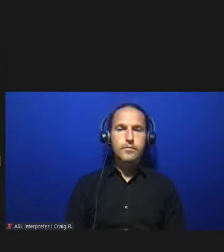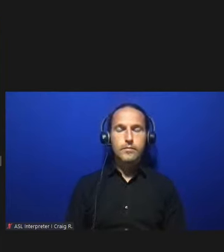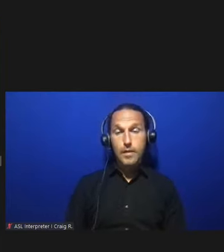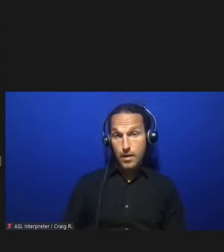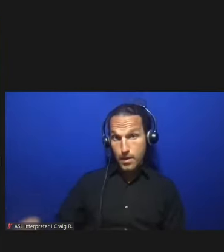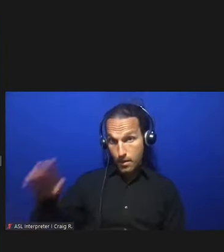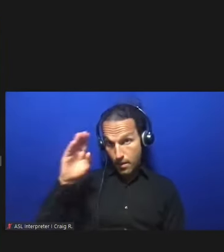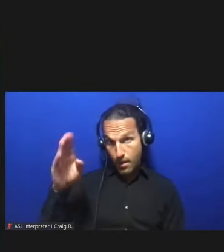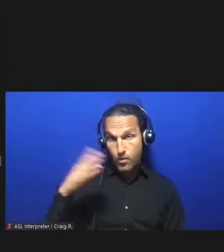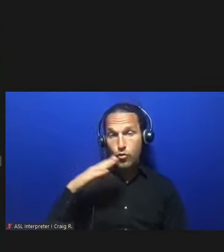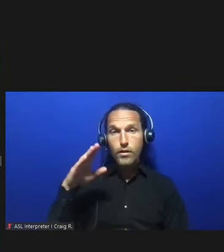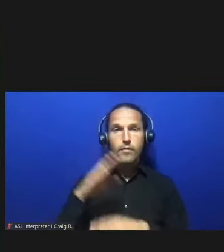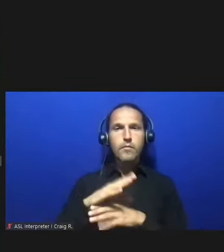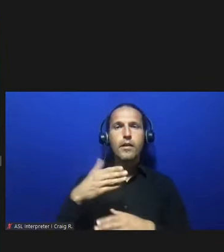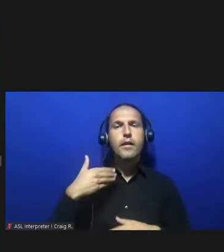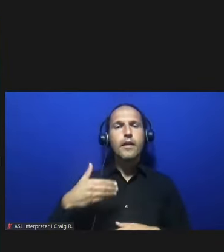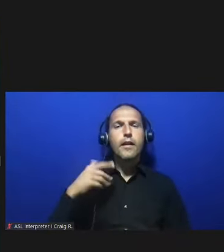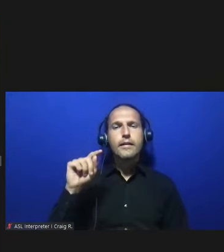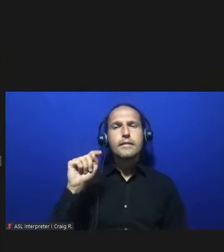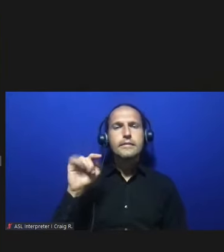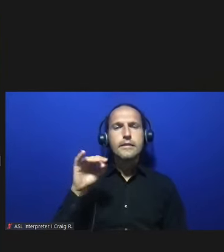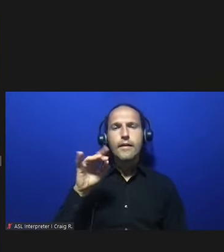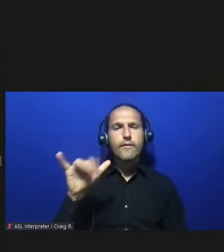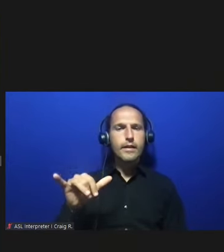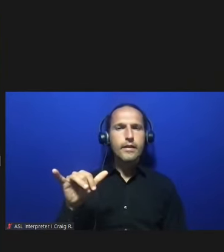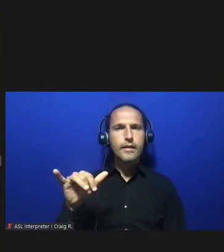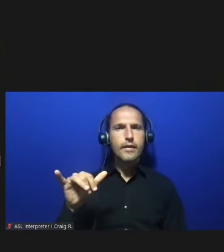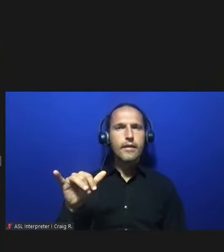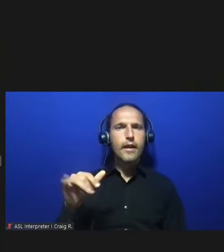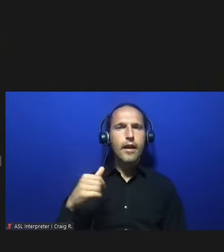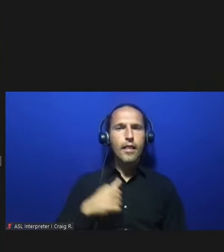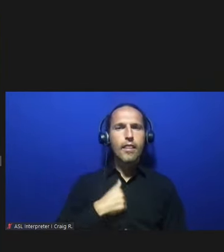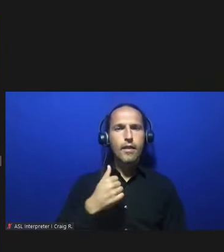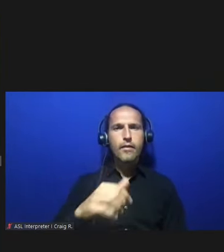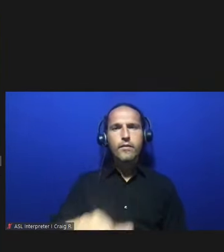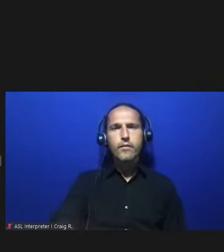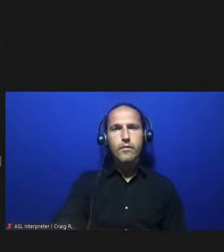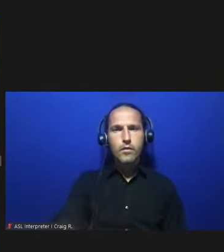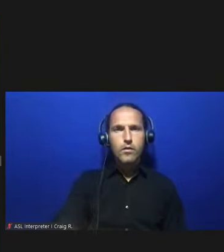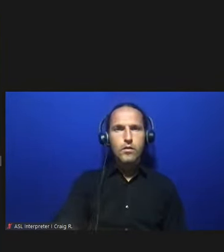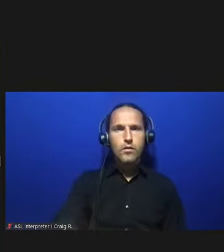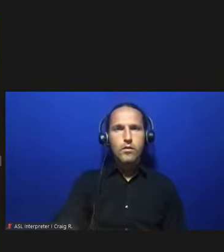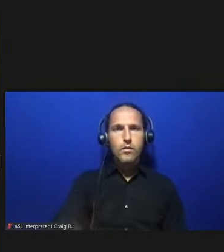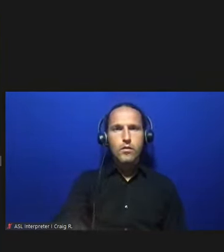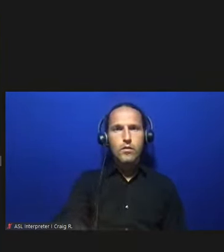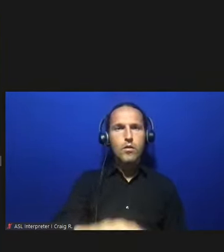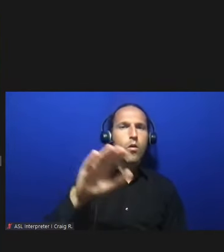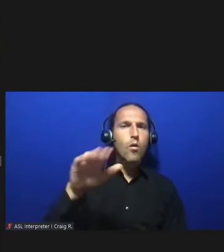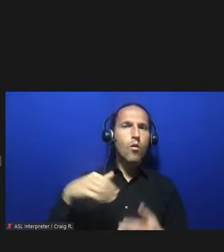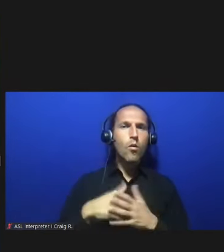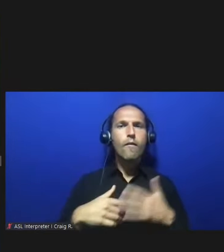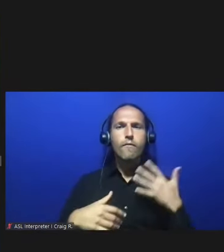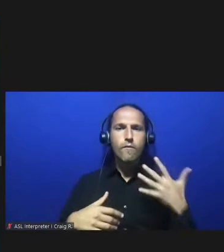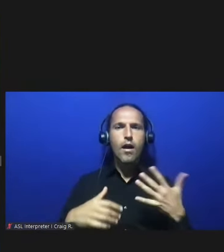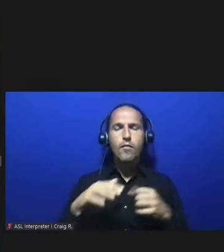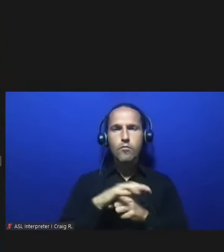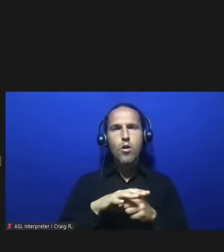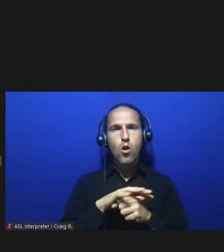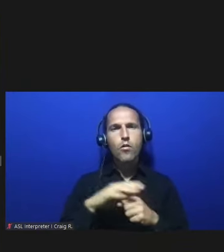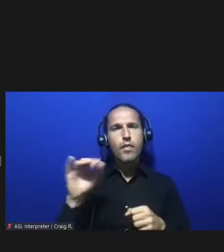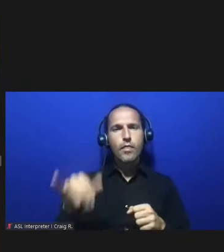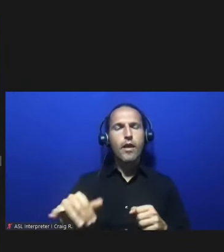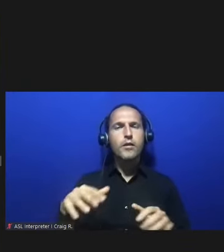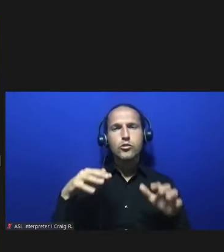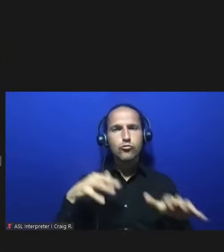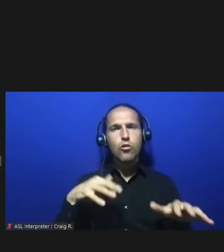Hi, good evening. My name is Tiffany Fields, and I've lived in all five boroughs, and traffic has